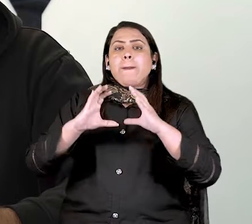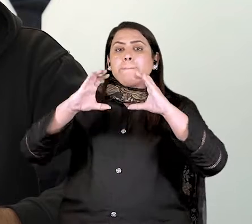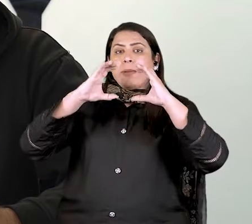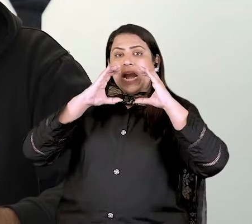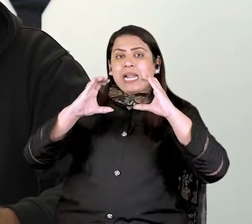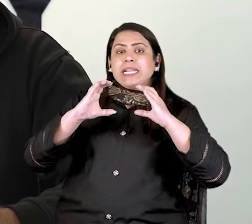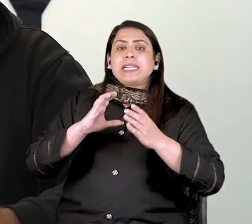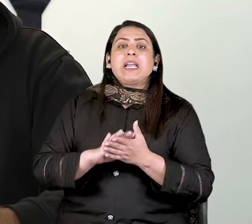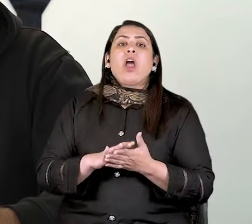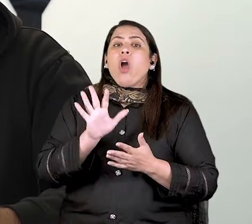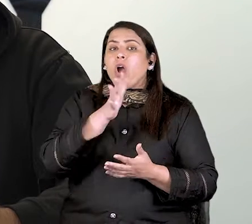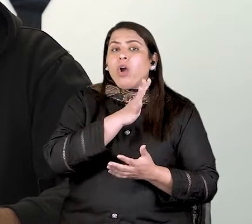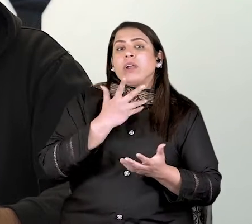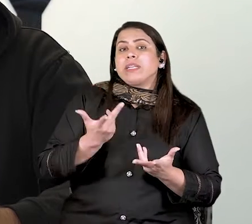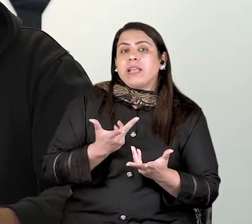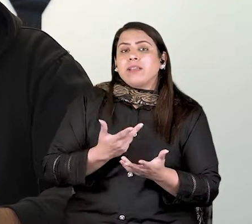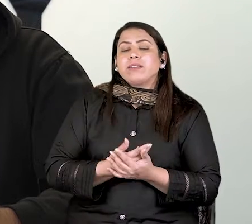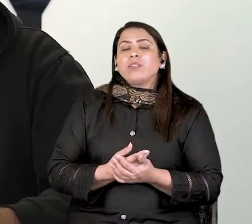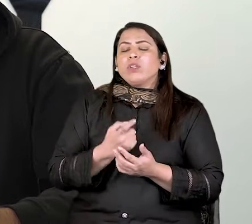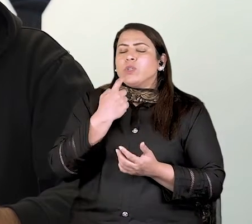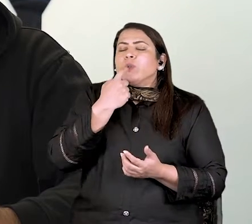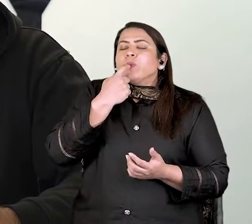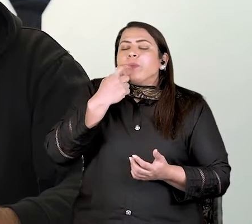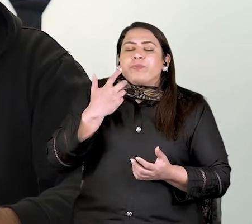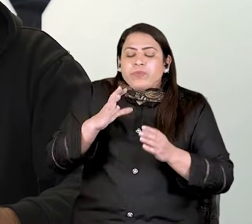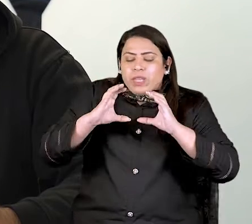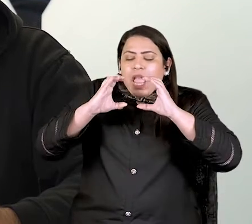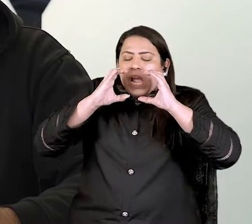cow now to make, one